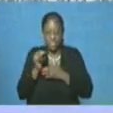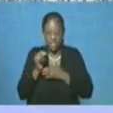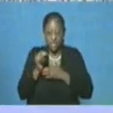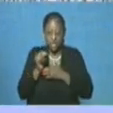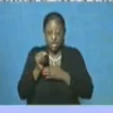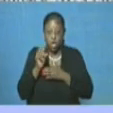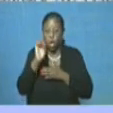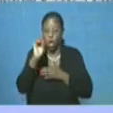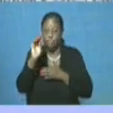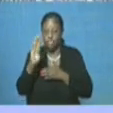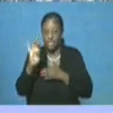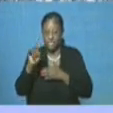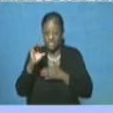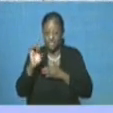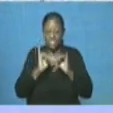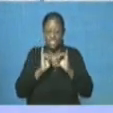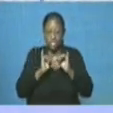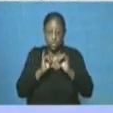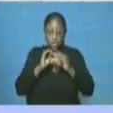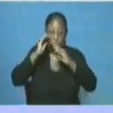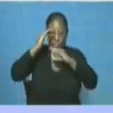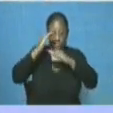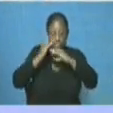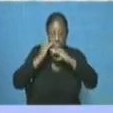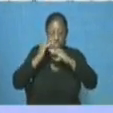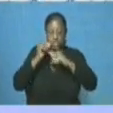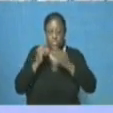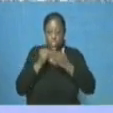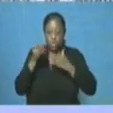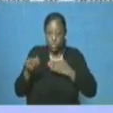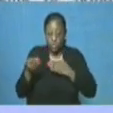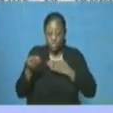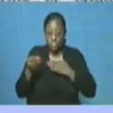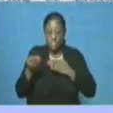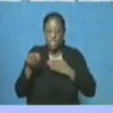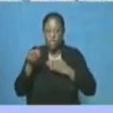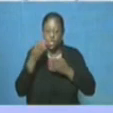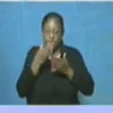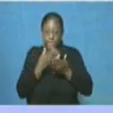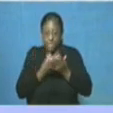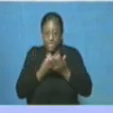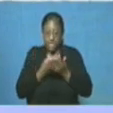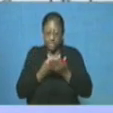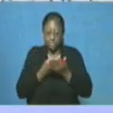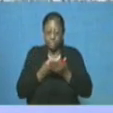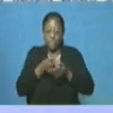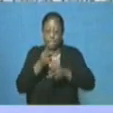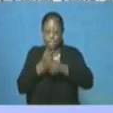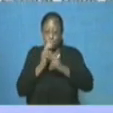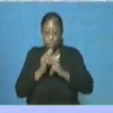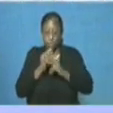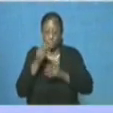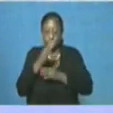objectives continue to focus on minimizing the cost and risk of debt, the financing strategy borrowing plan could